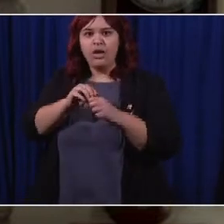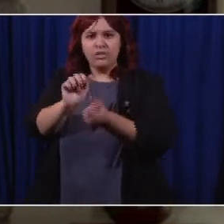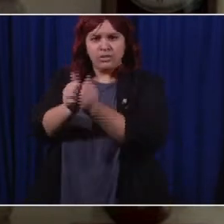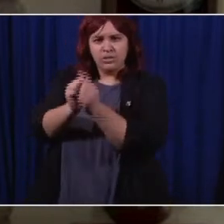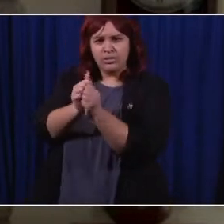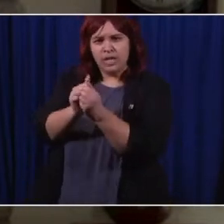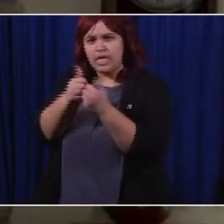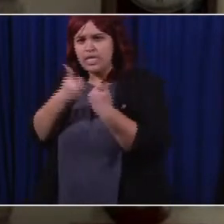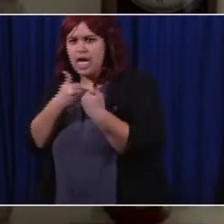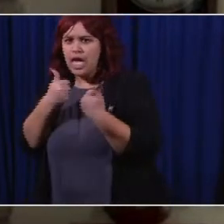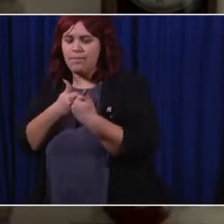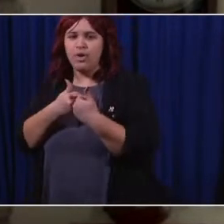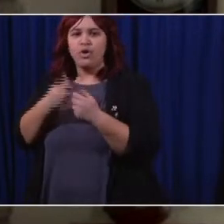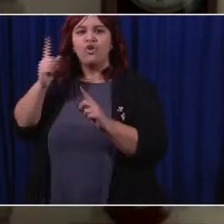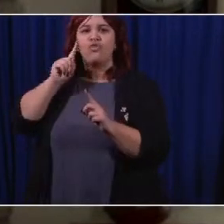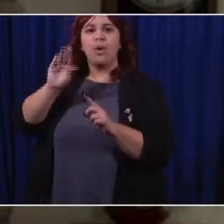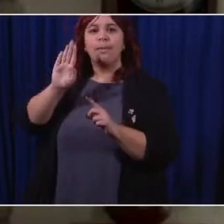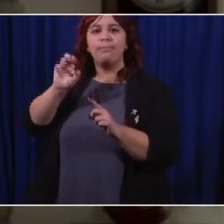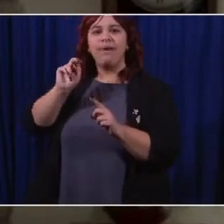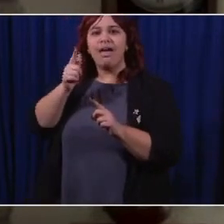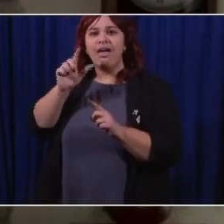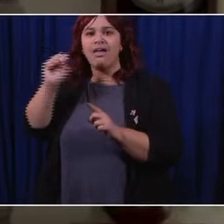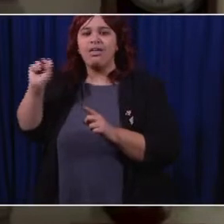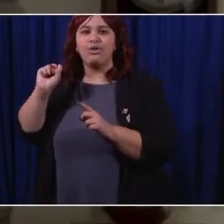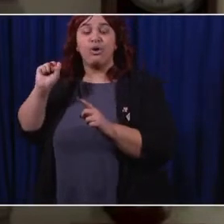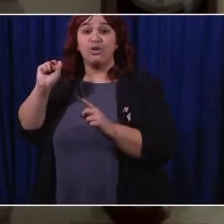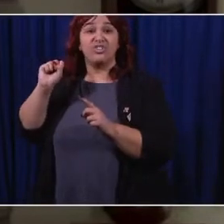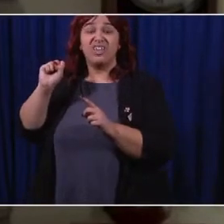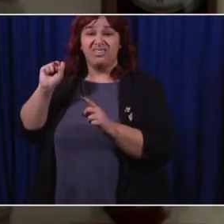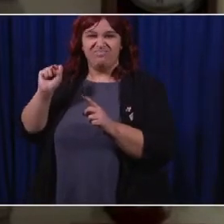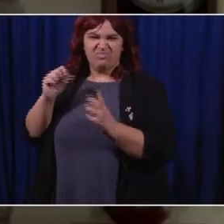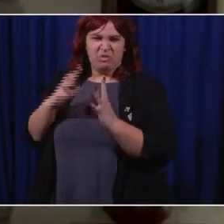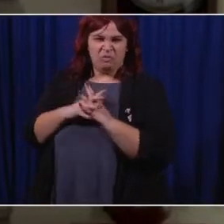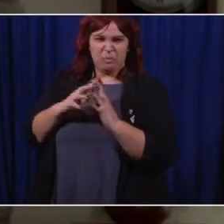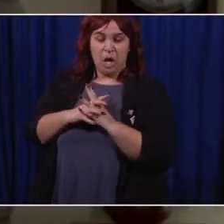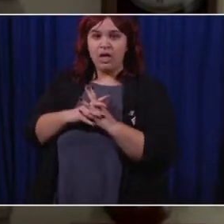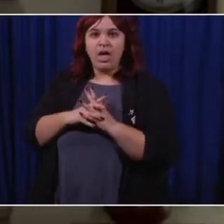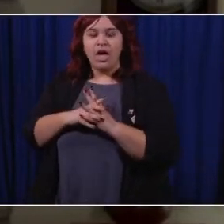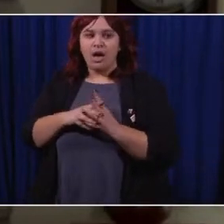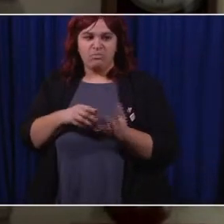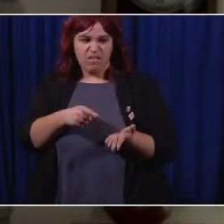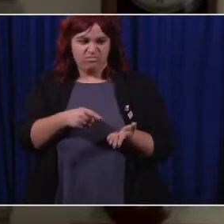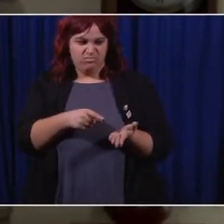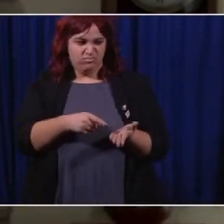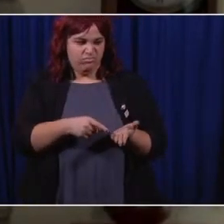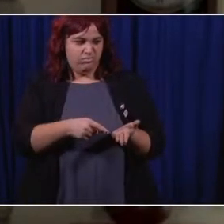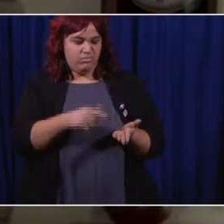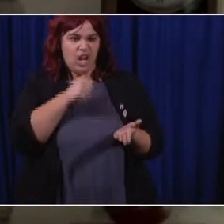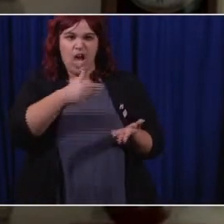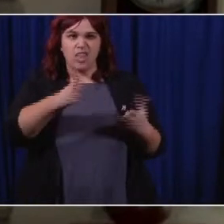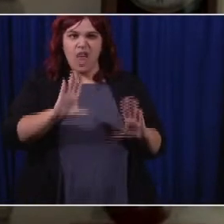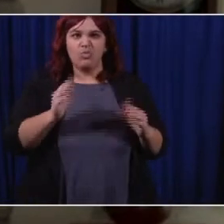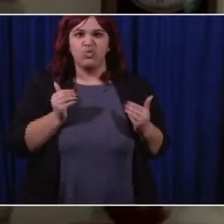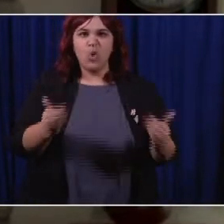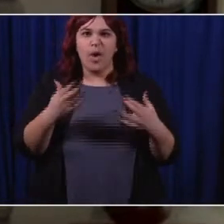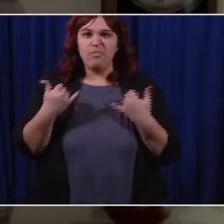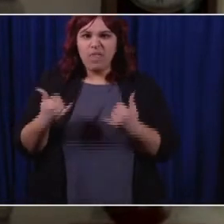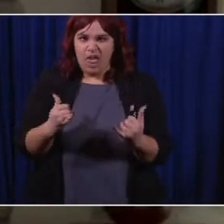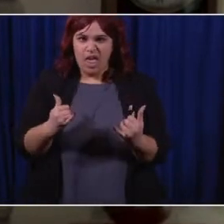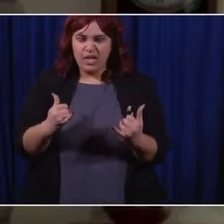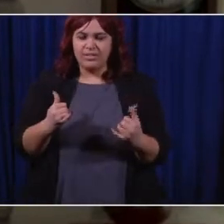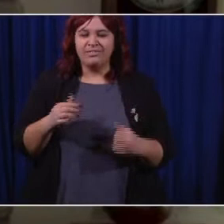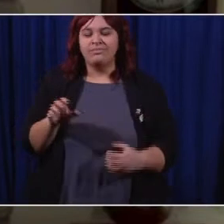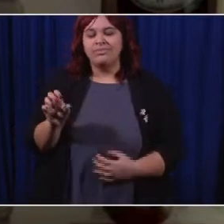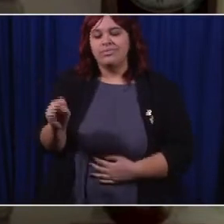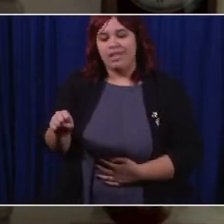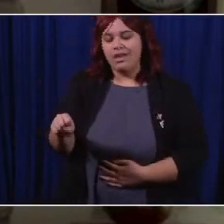and the Bengals in the past. Yeah, I'm working on that today. I've got a call with